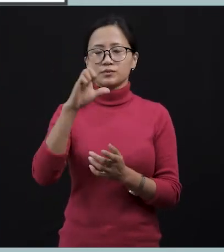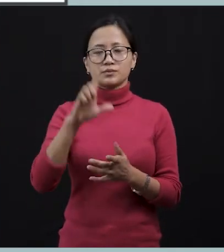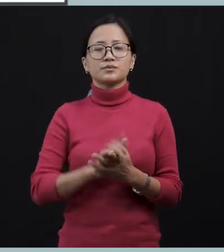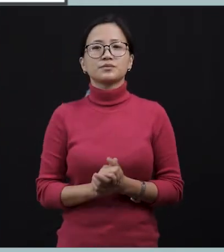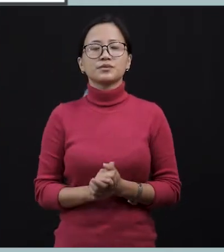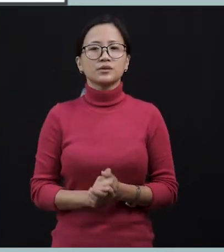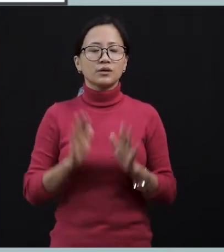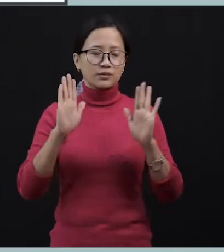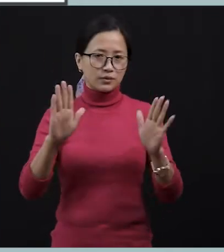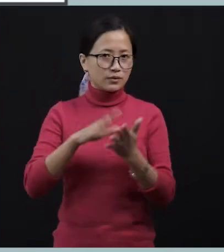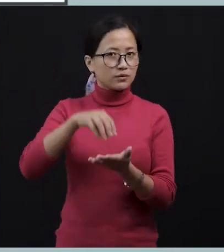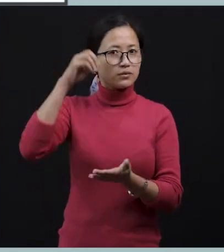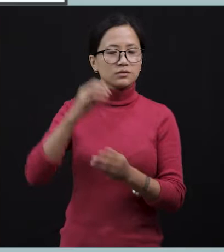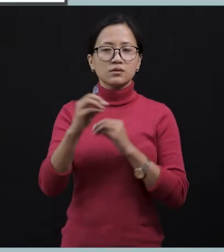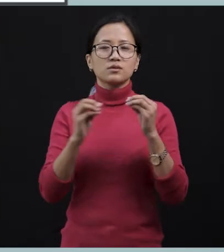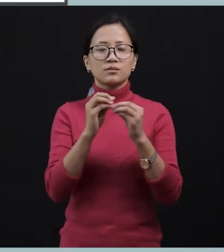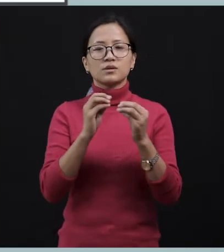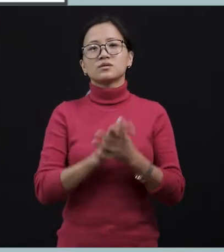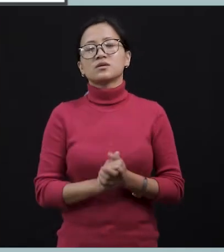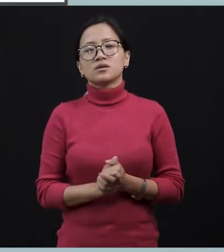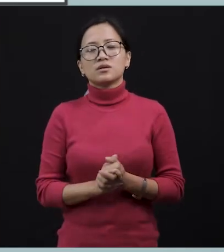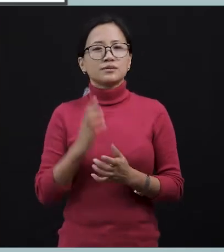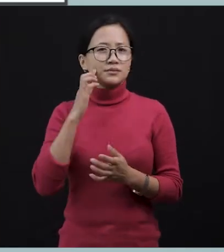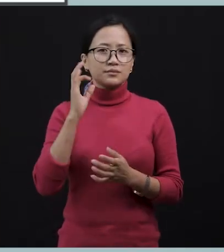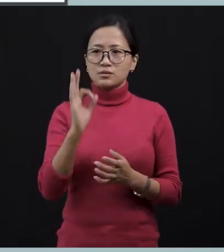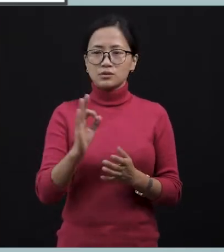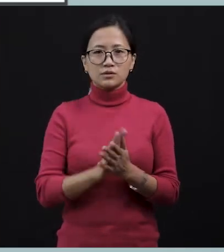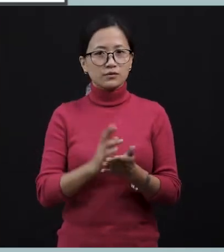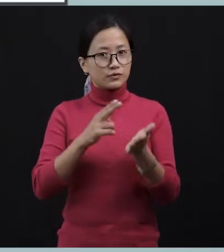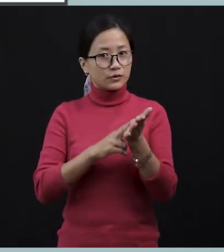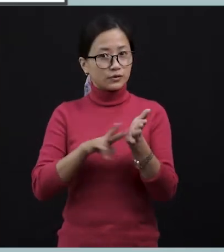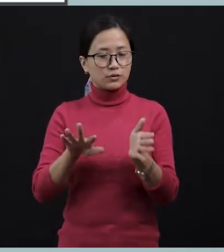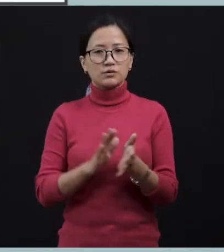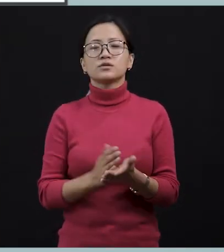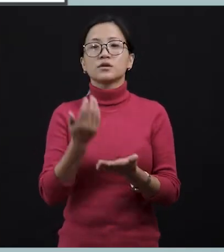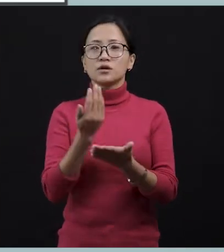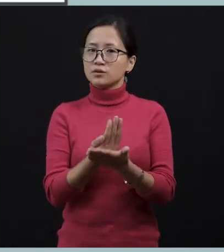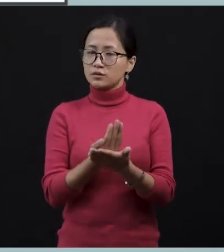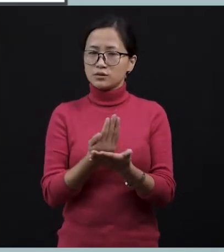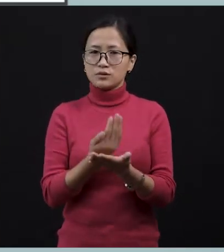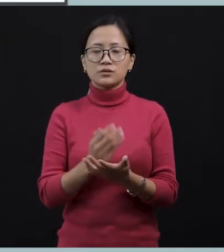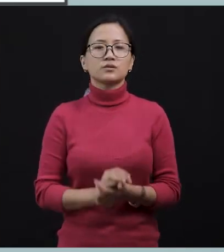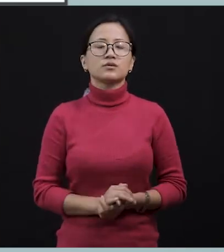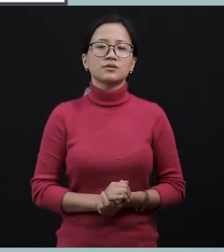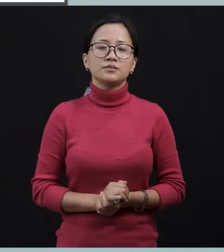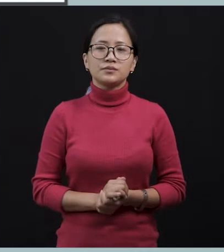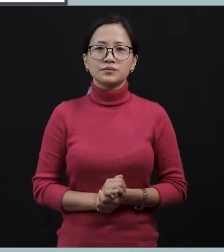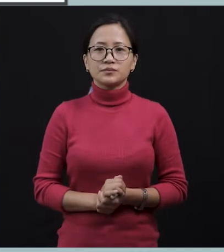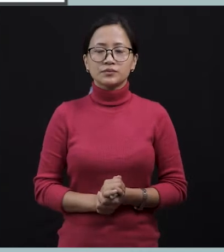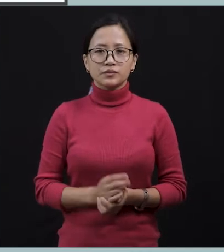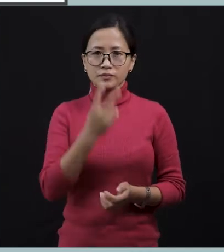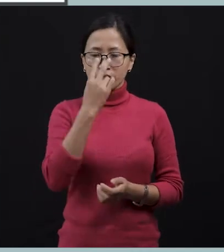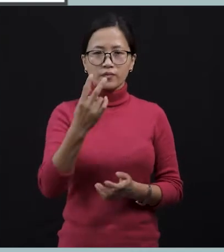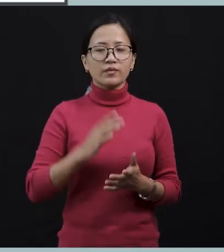class. We have learned about the importance of natural resources, right? We have